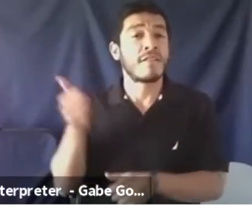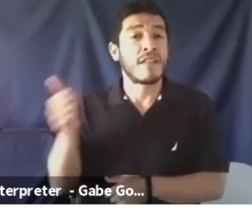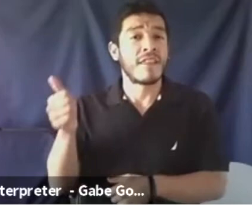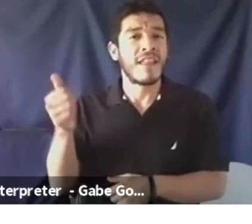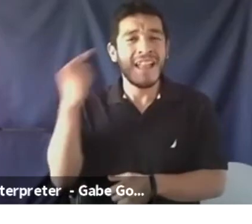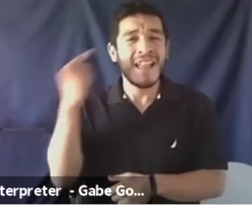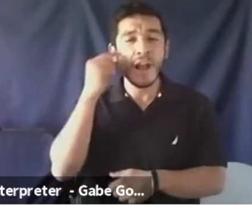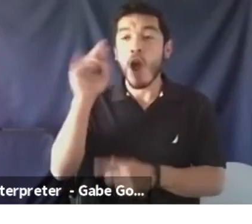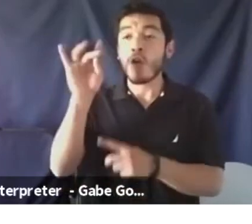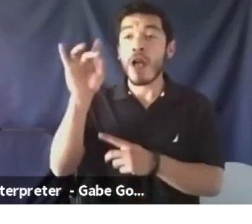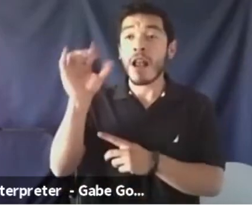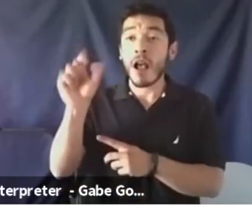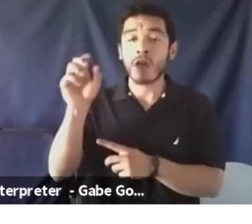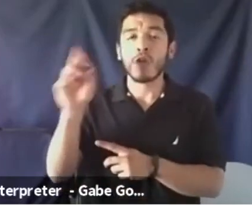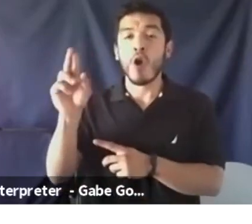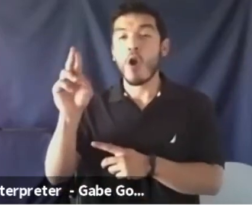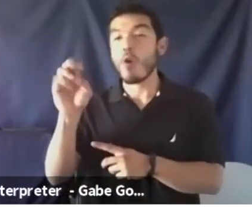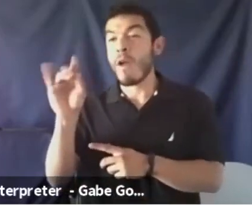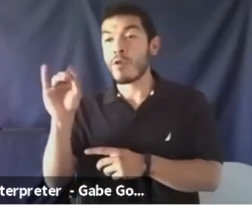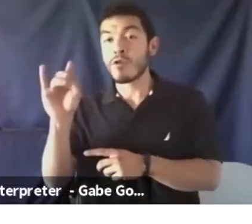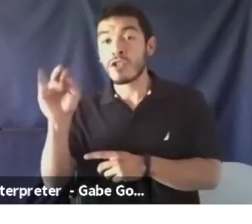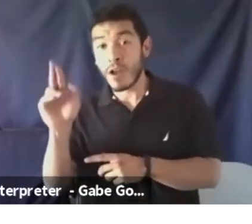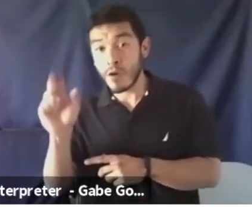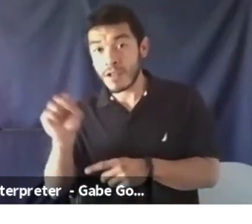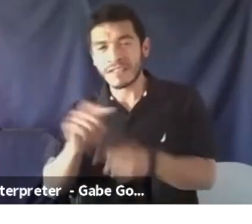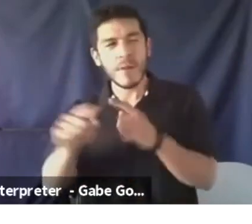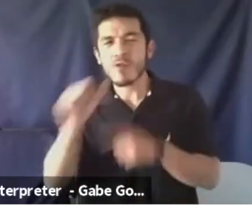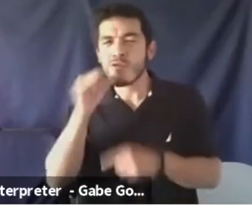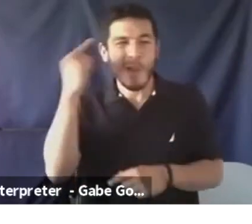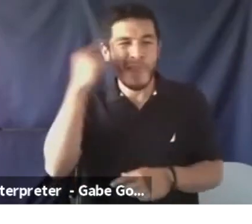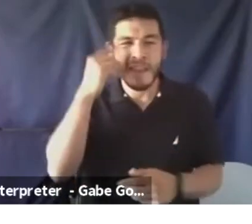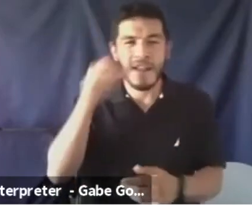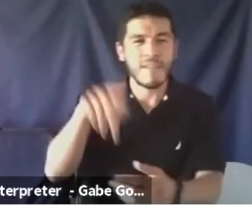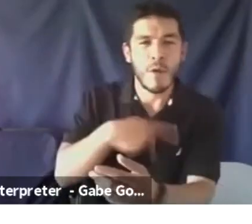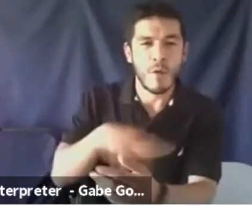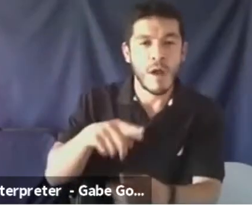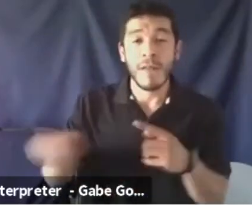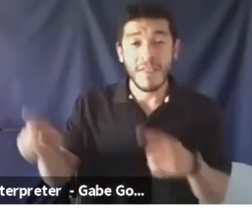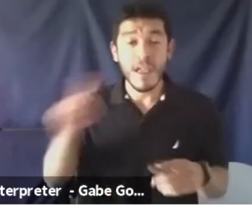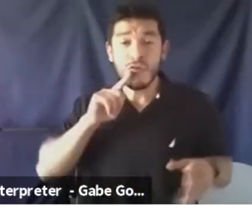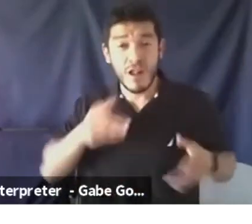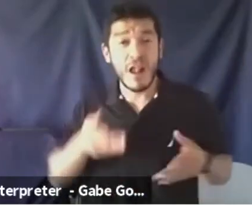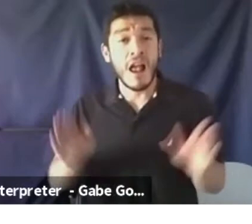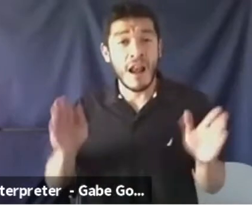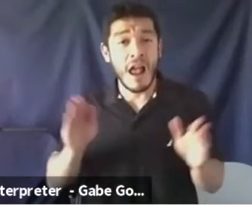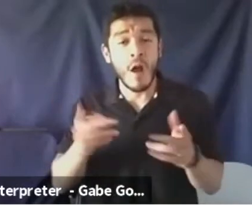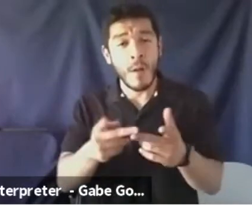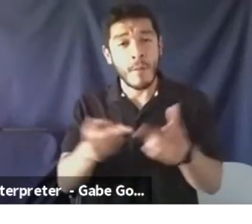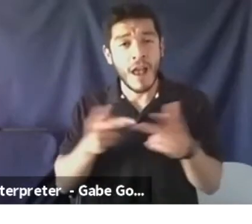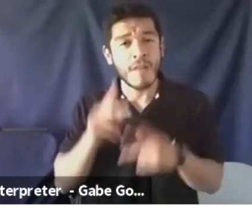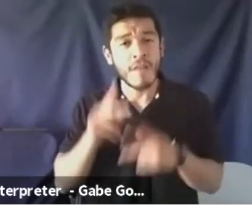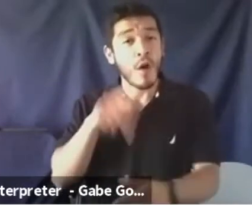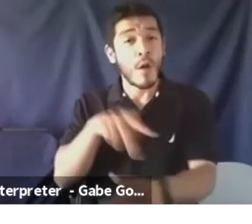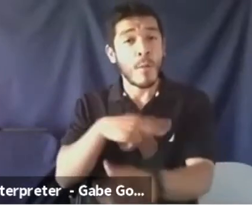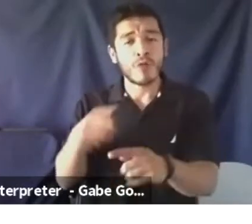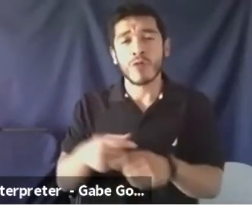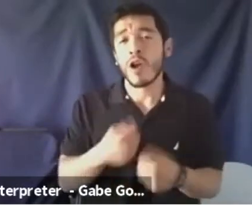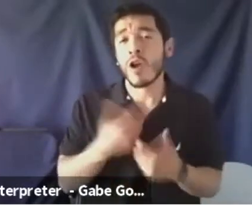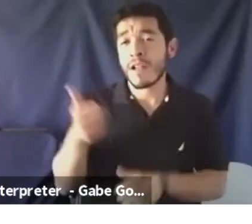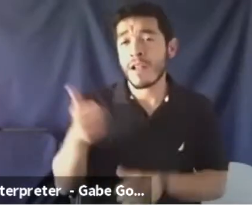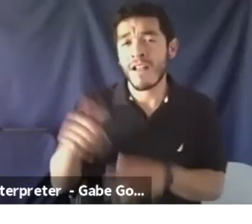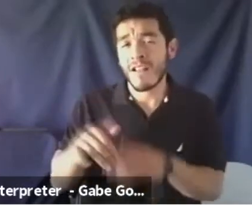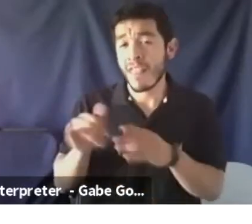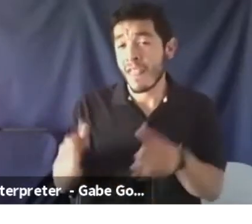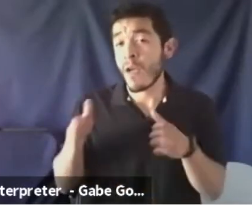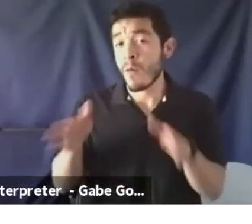or revolutionaries and you don't necessarily think of poetry, but they really allow space for the poets to express themselves in that way. So she was